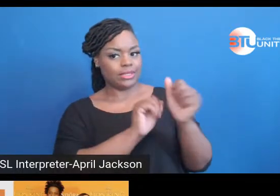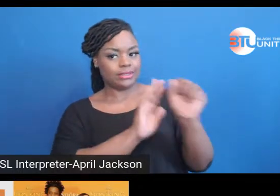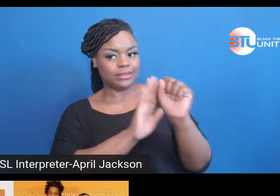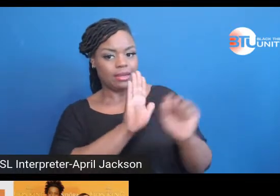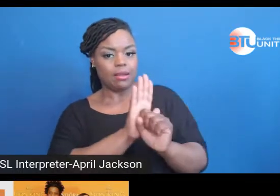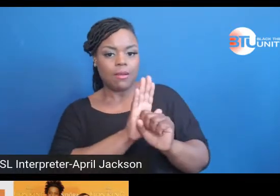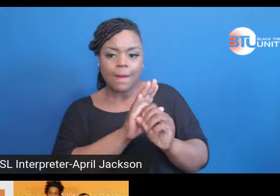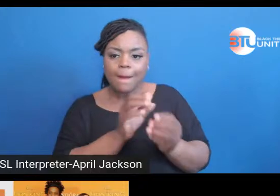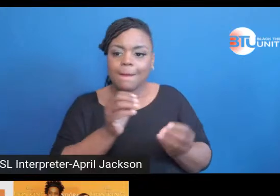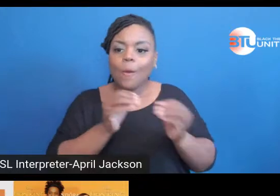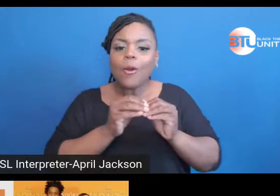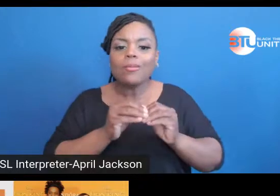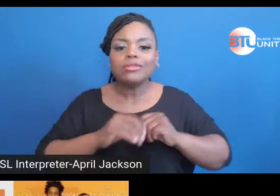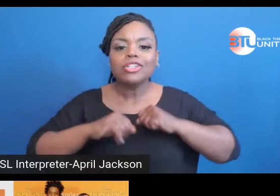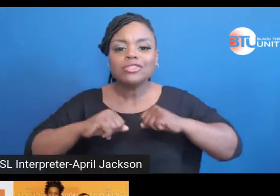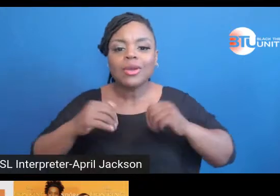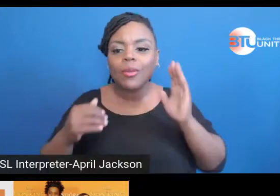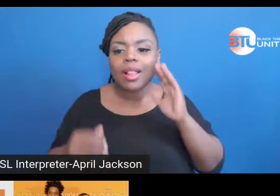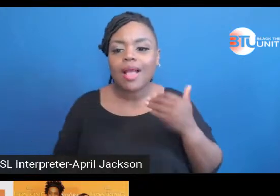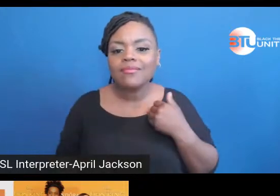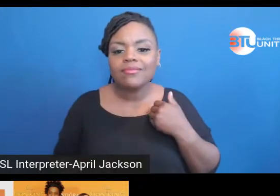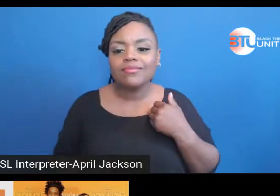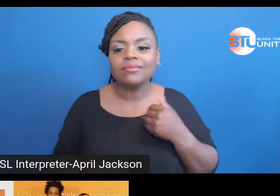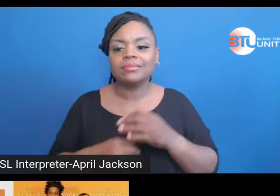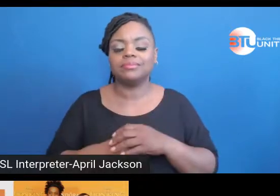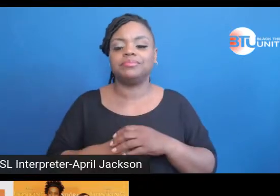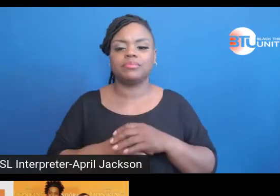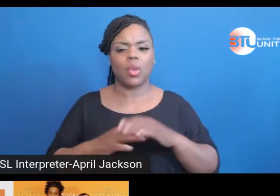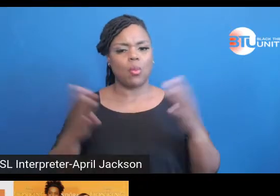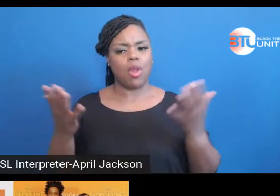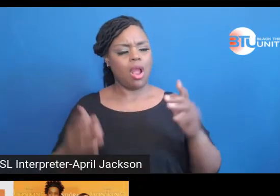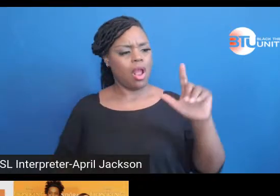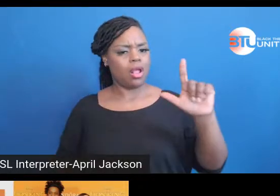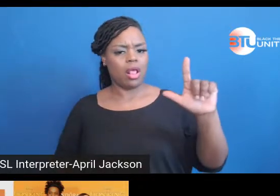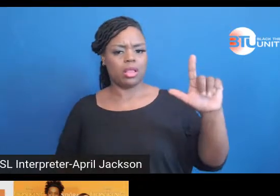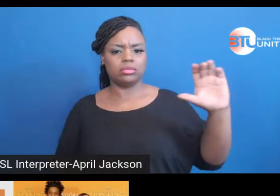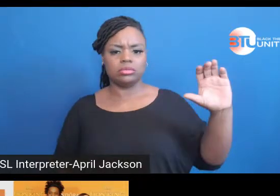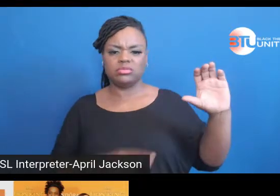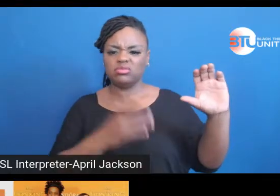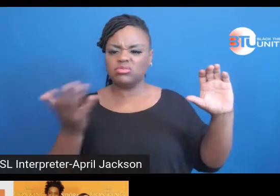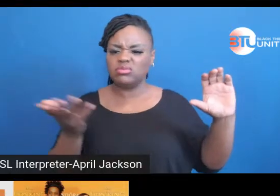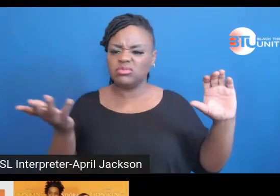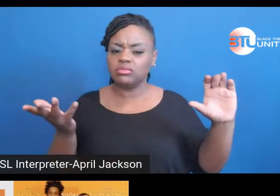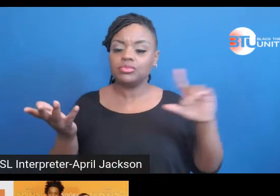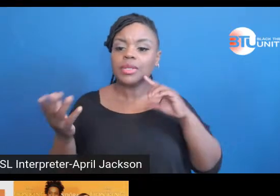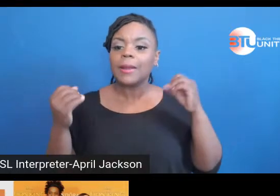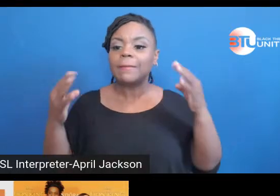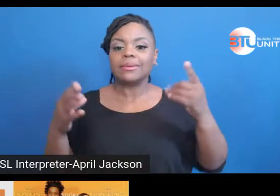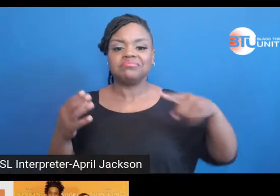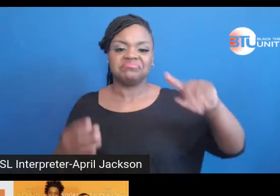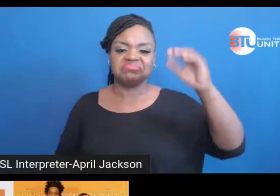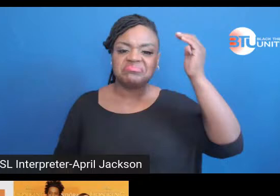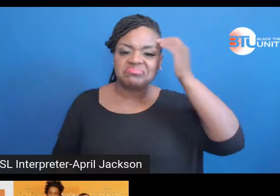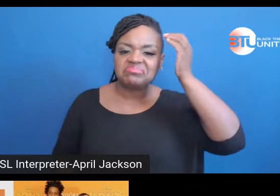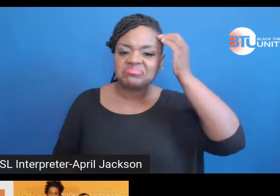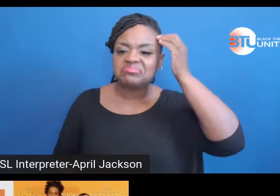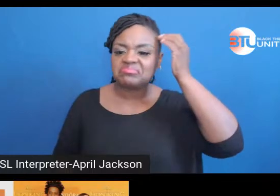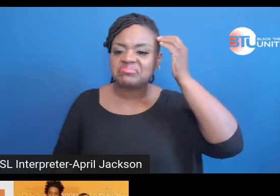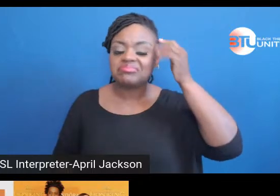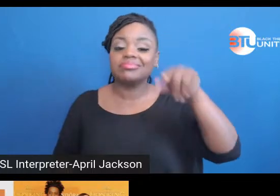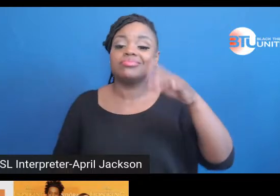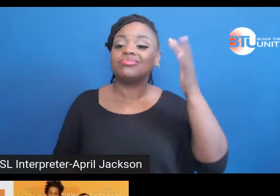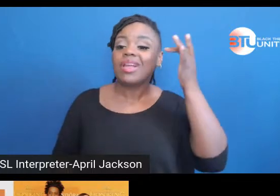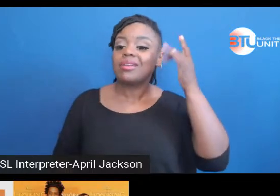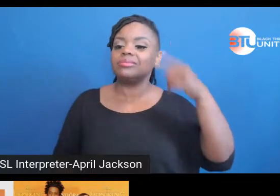The next one would be an LLC, and a lot of you probably may be familiar with that already, either because you produce works through